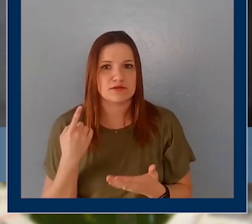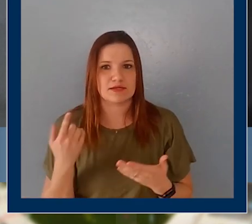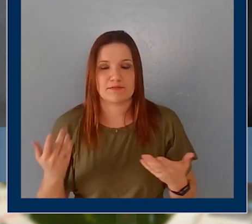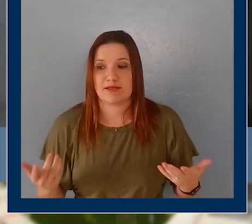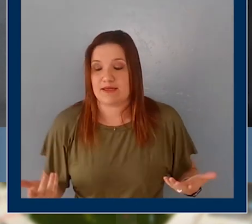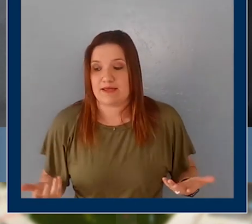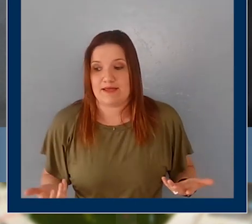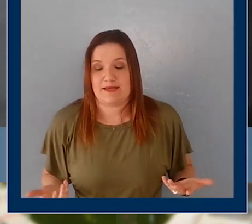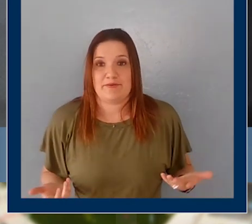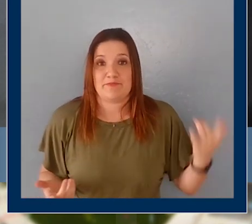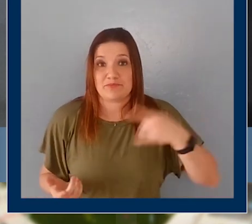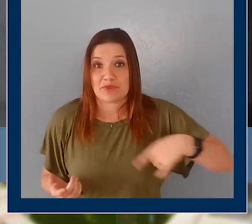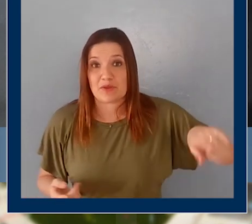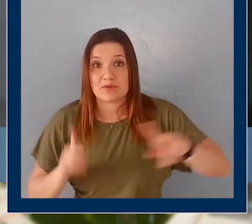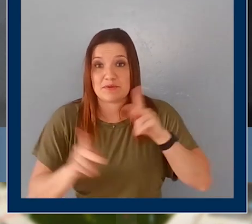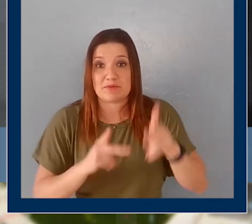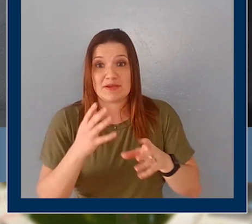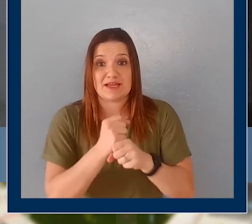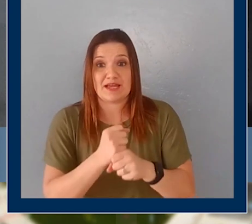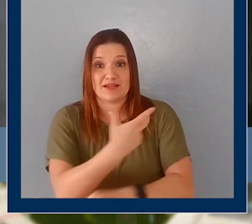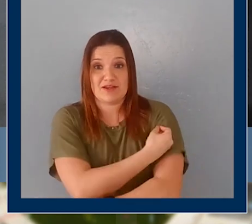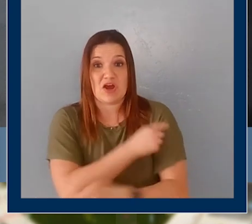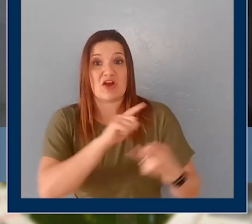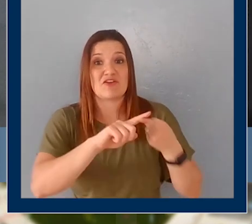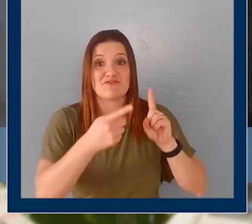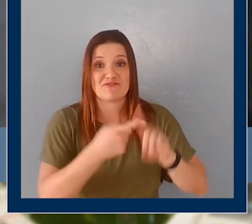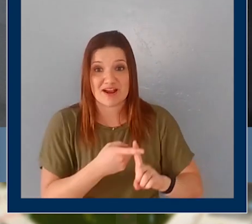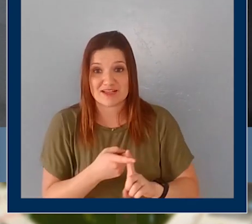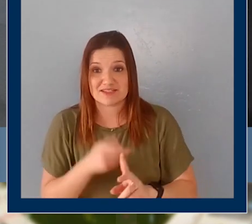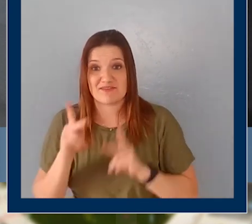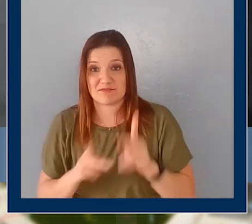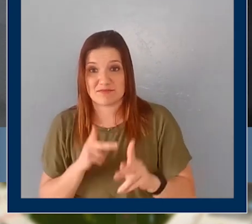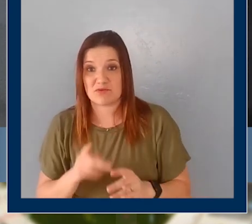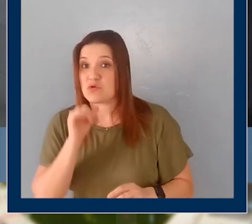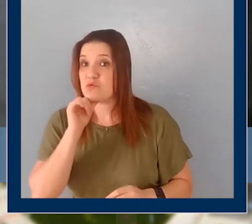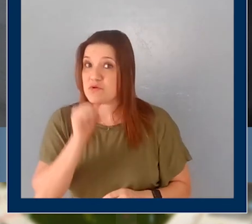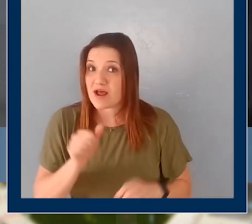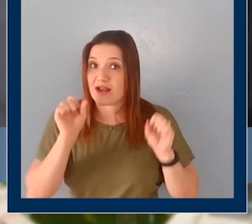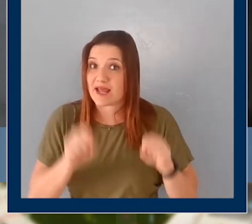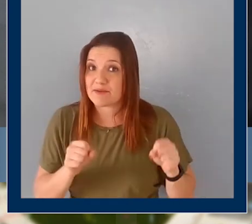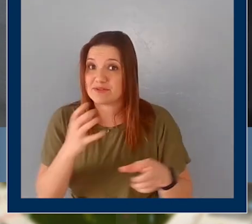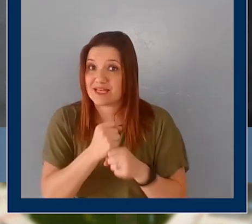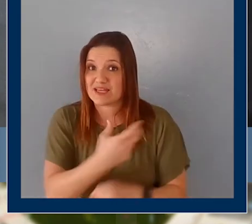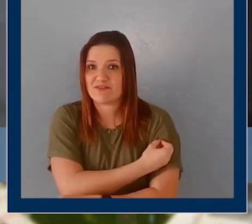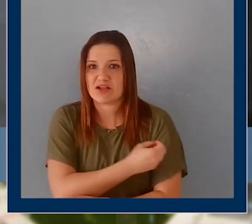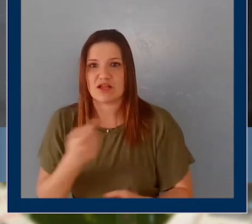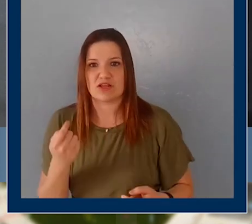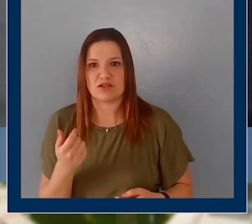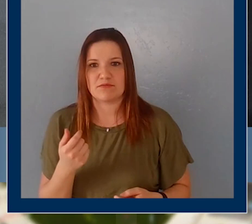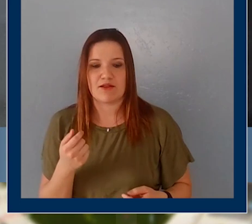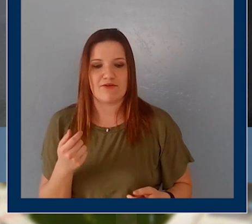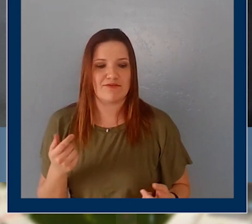vaccine. And they have nothing to do with healthcare whatsoever. And so I was getting a lot of those calls last week.